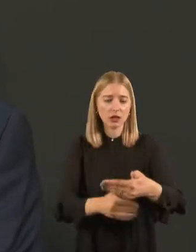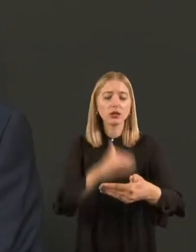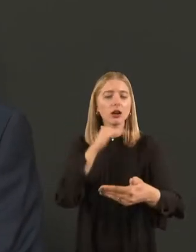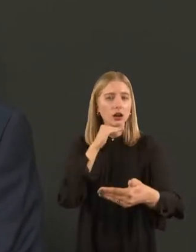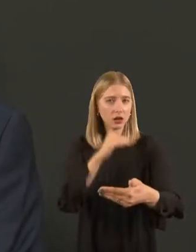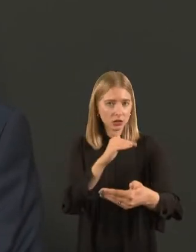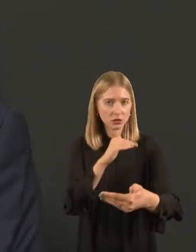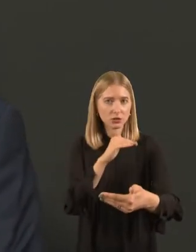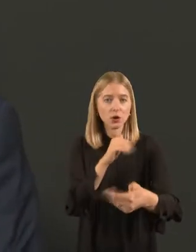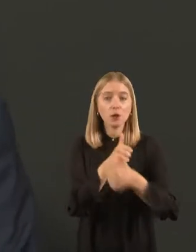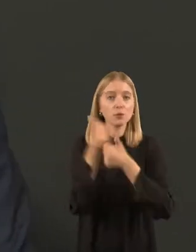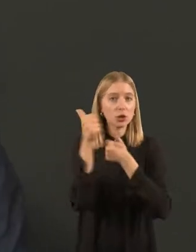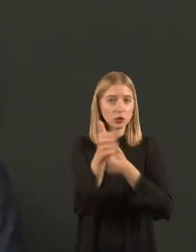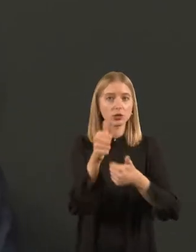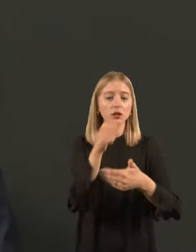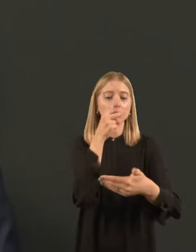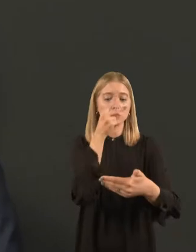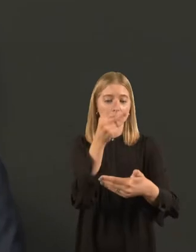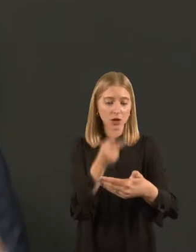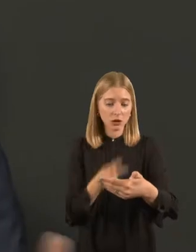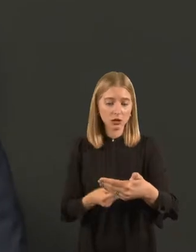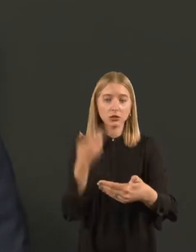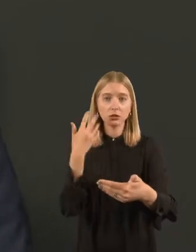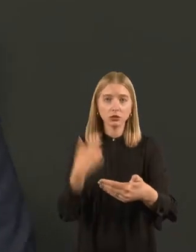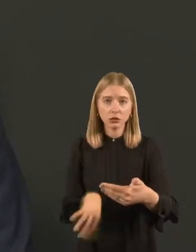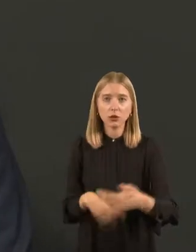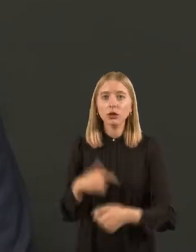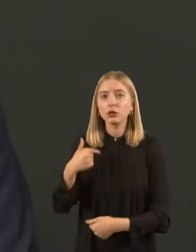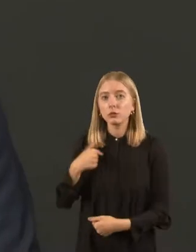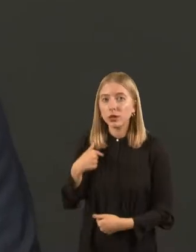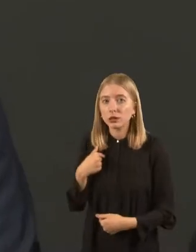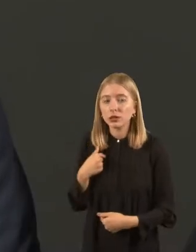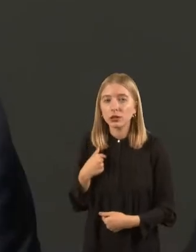I would like to thank the OECD team for